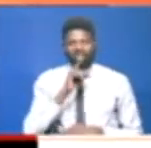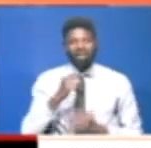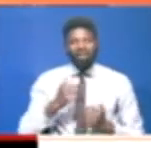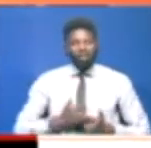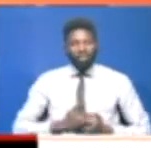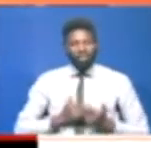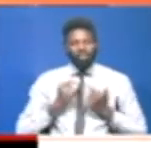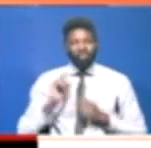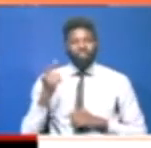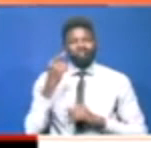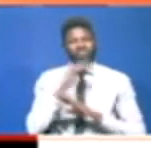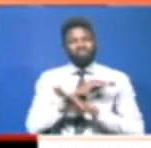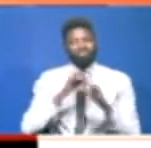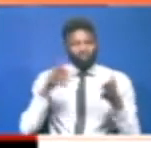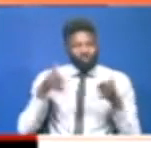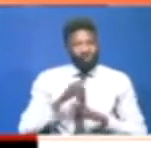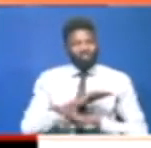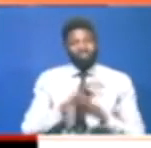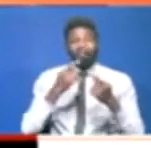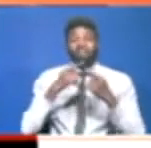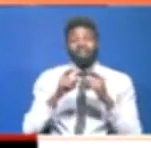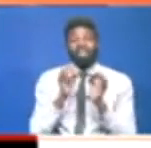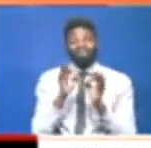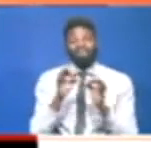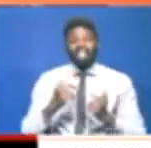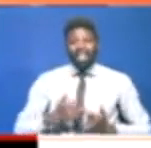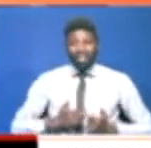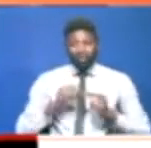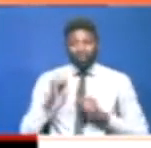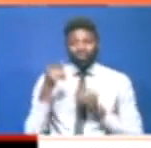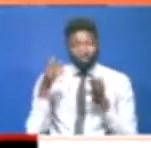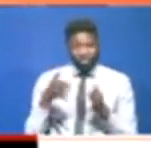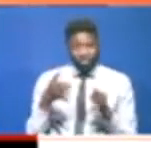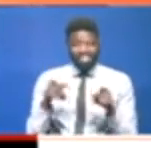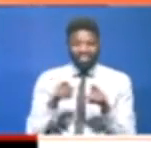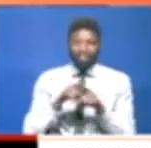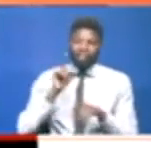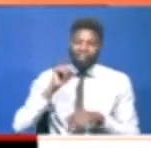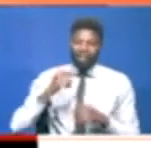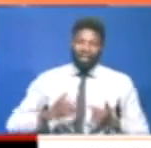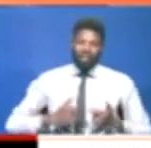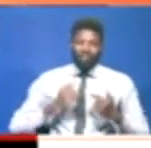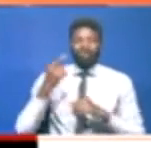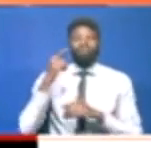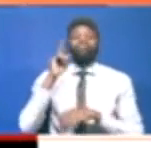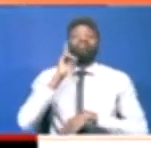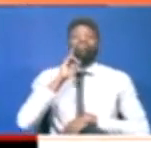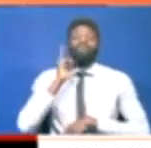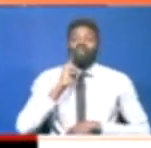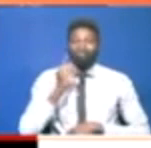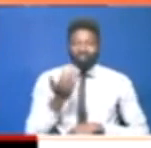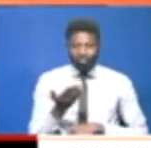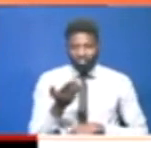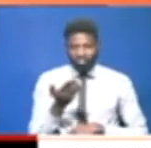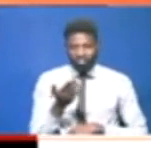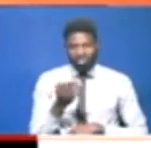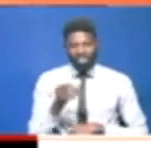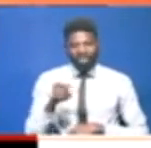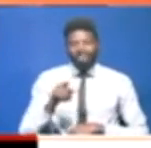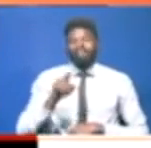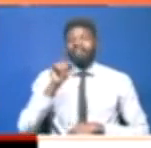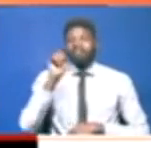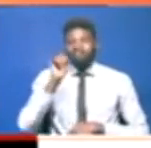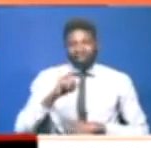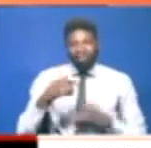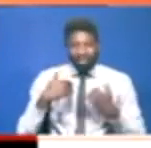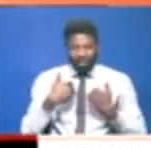advising them that living once today will also require you to live once tomorrow. That's right. And that means that you need to have the right arsenal for